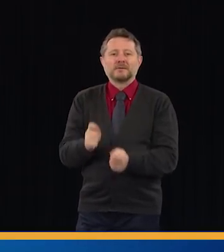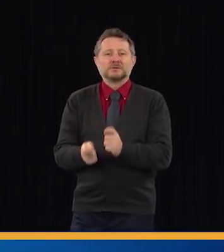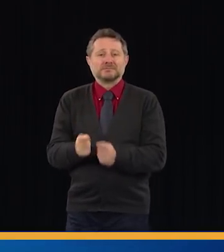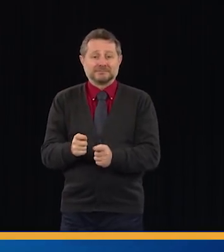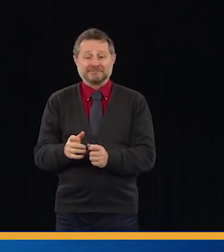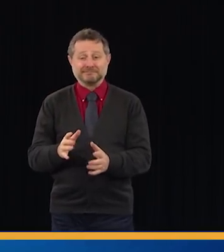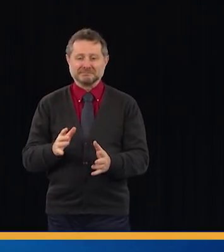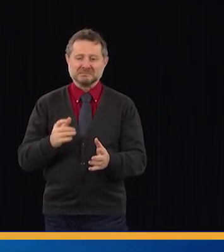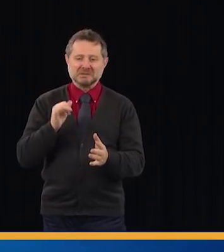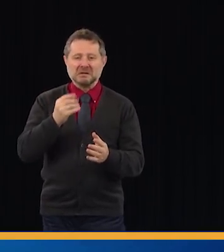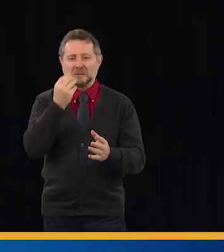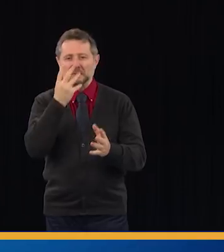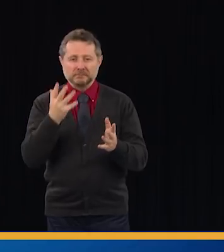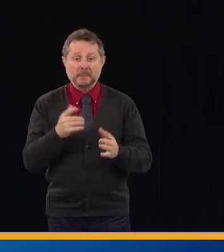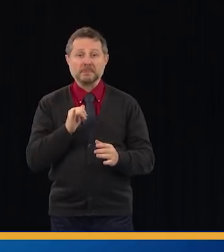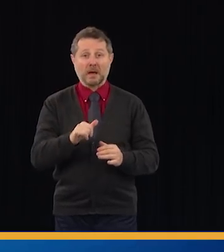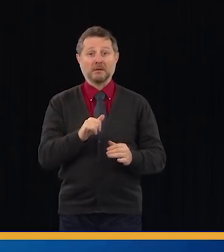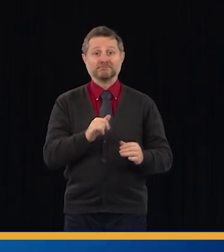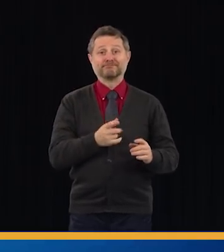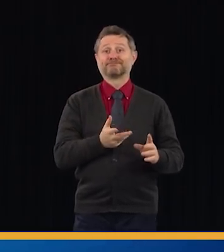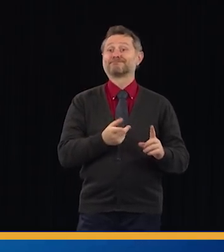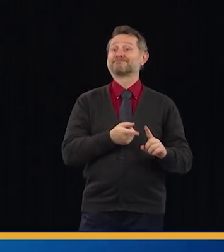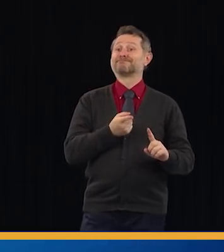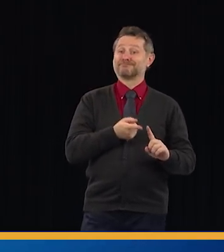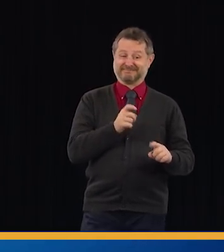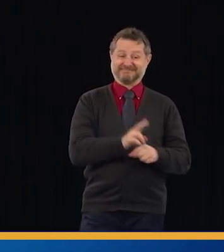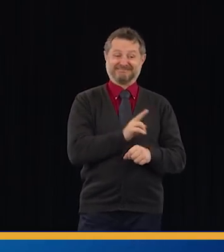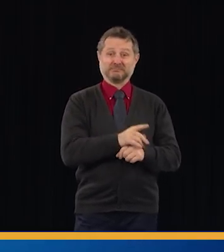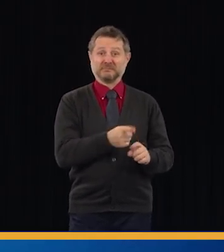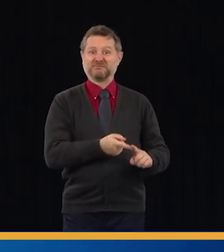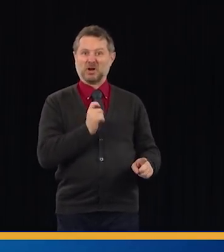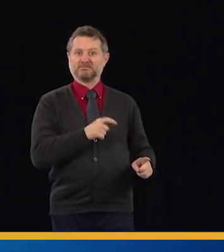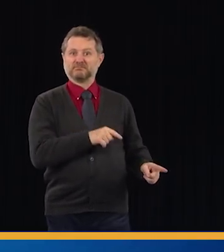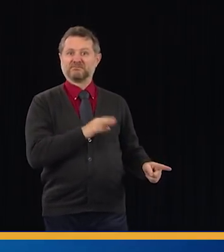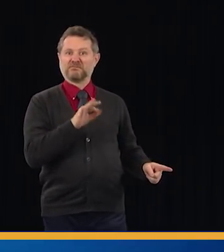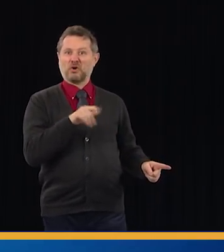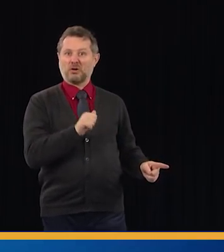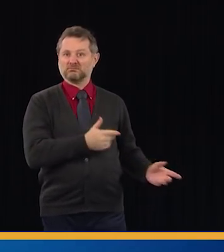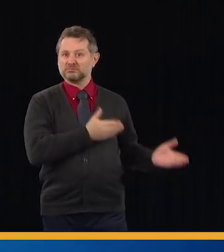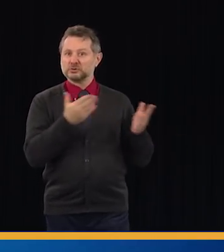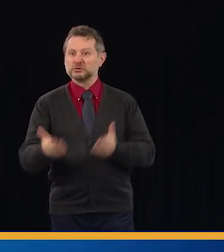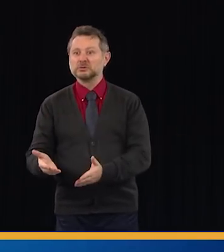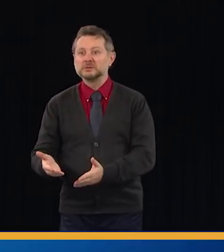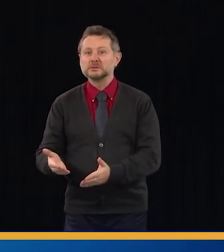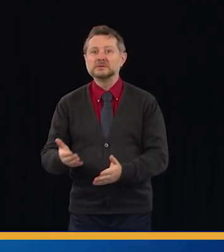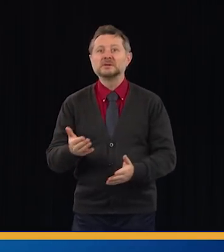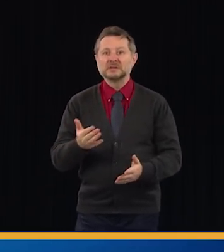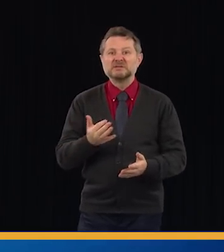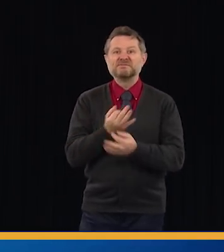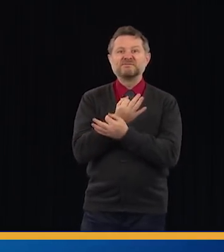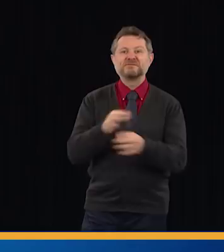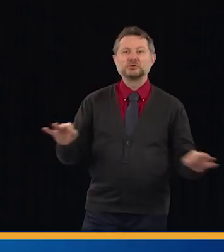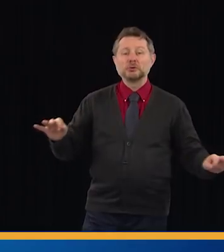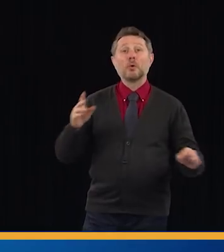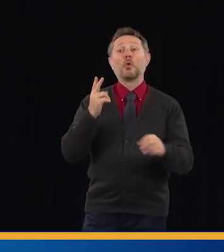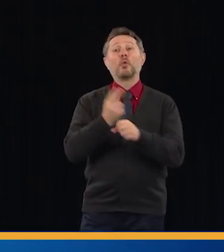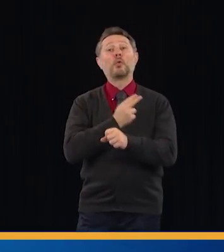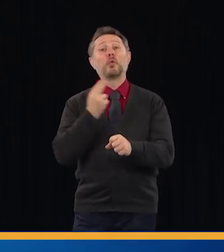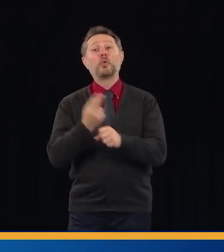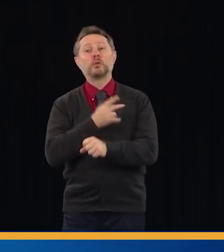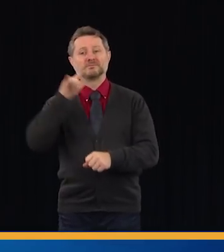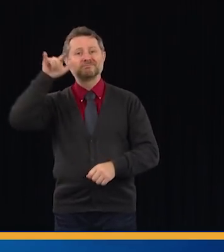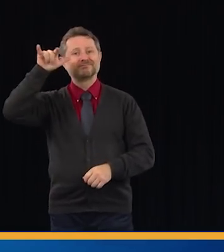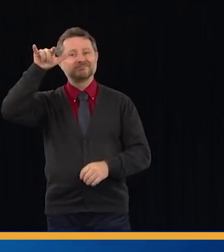ventilate, even though they're not ventilators, and we're using them. They were brought up from Florida. Thank you very much, JetBlue, for doing